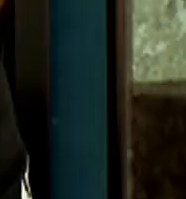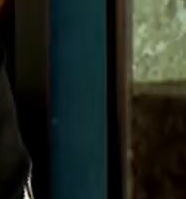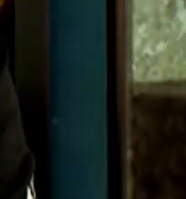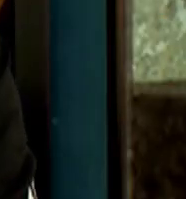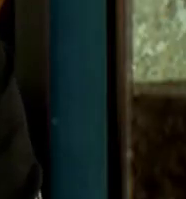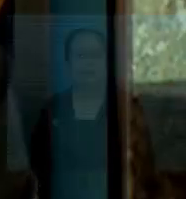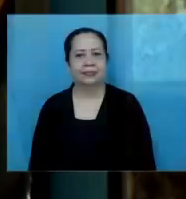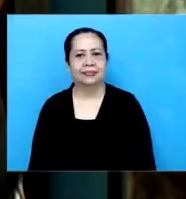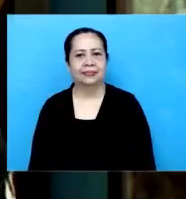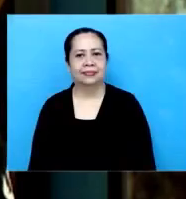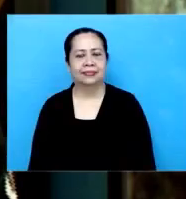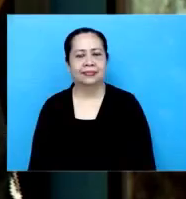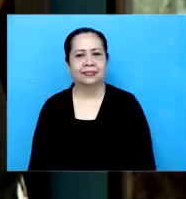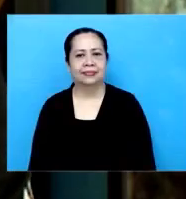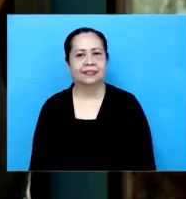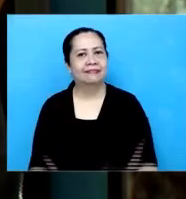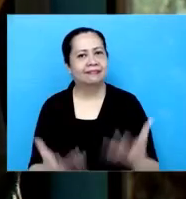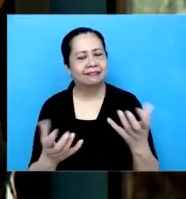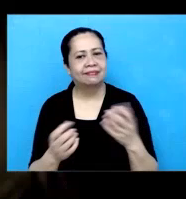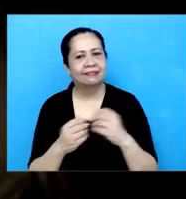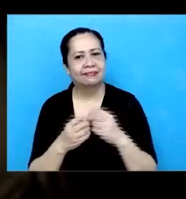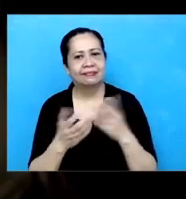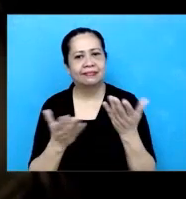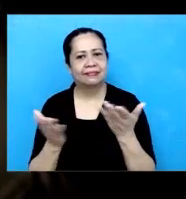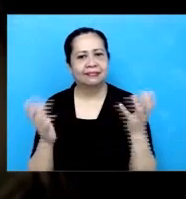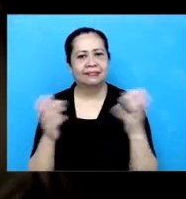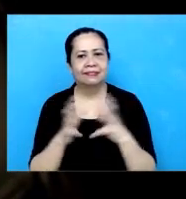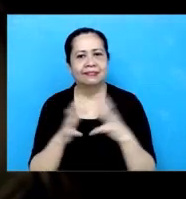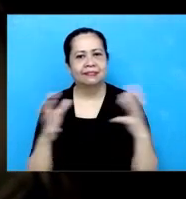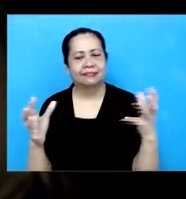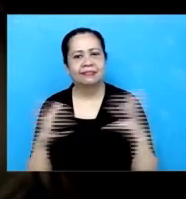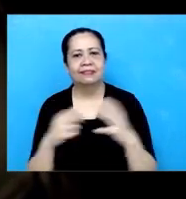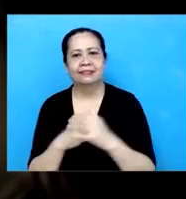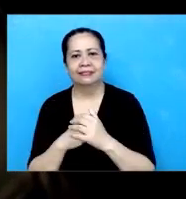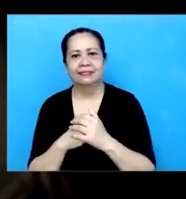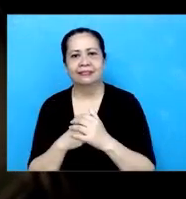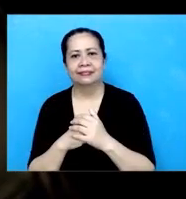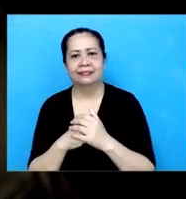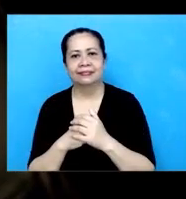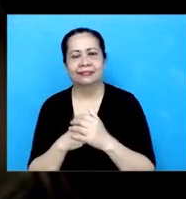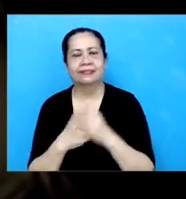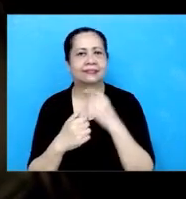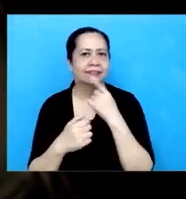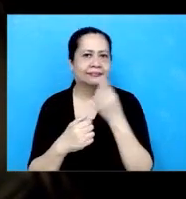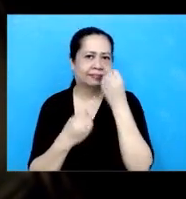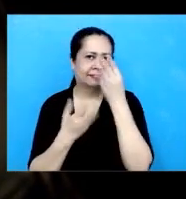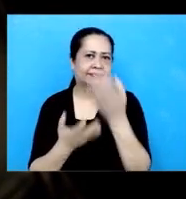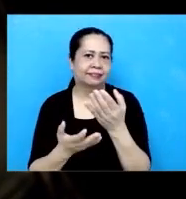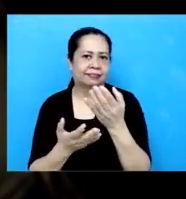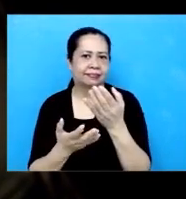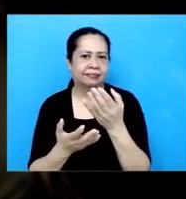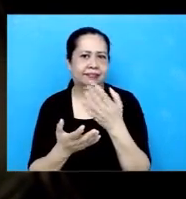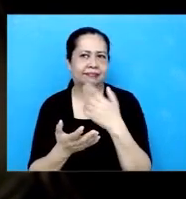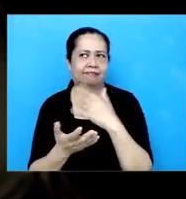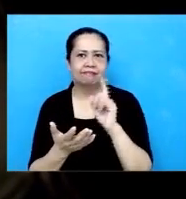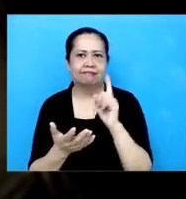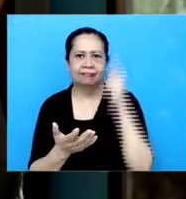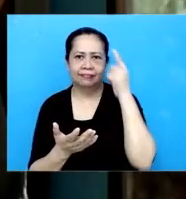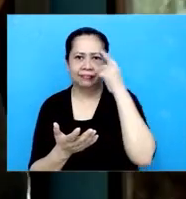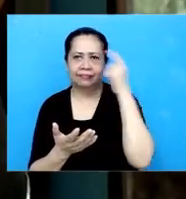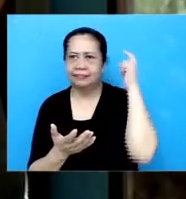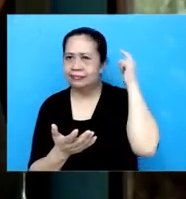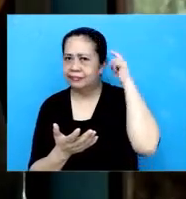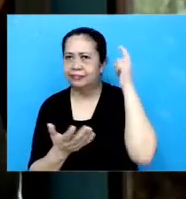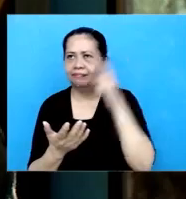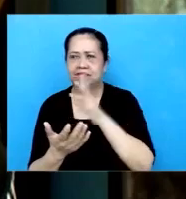I tend to, shoot my mouth off and say what's at the back of my mind at